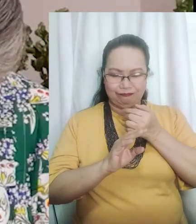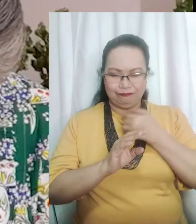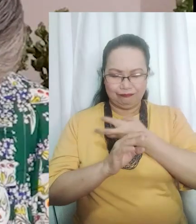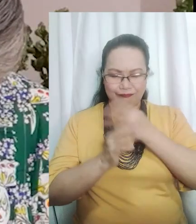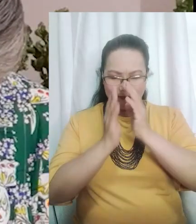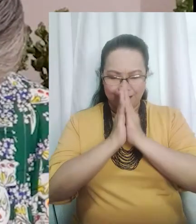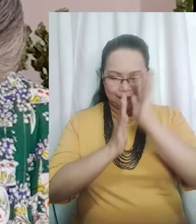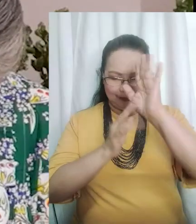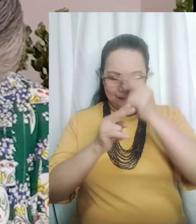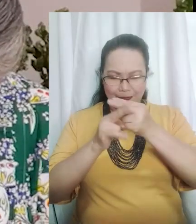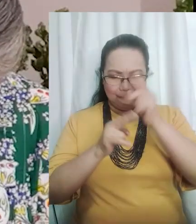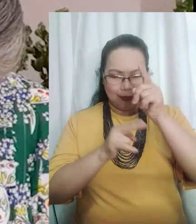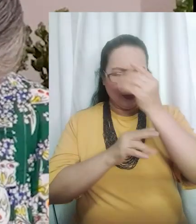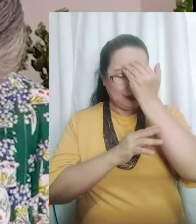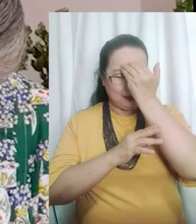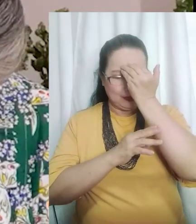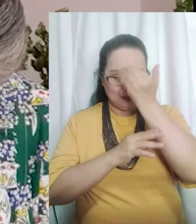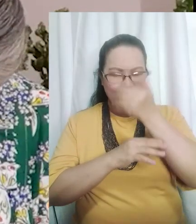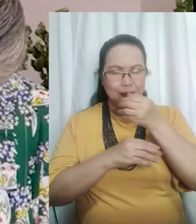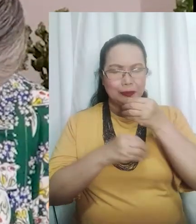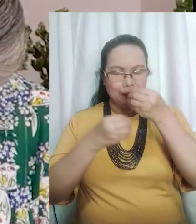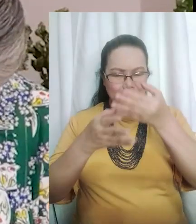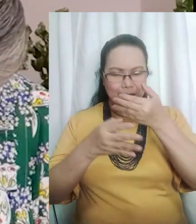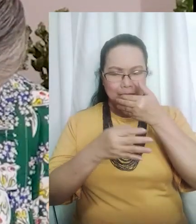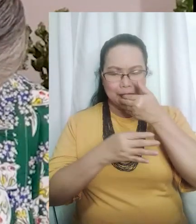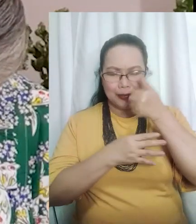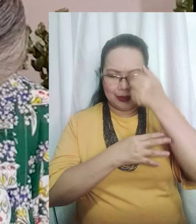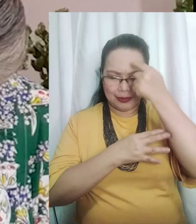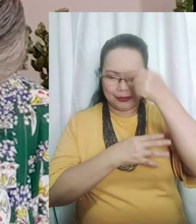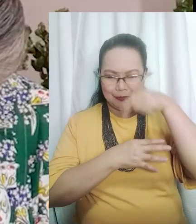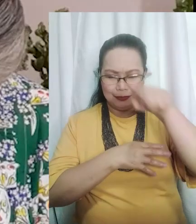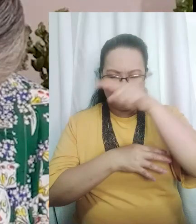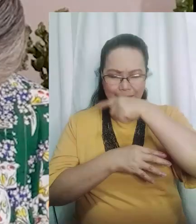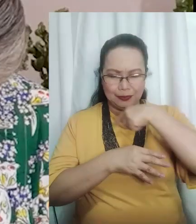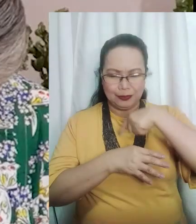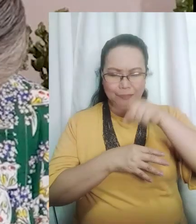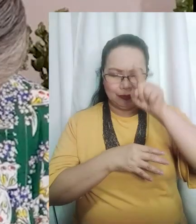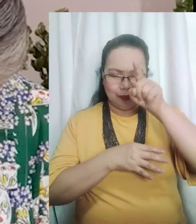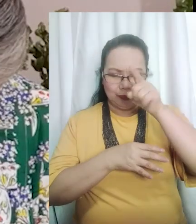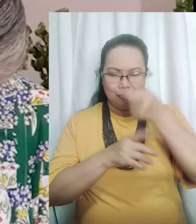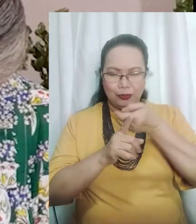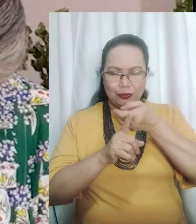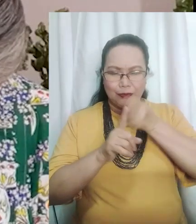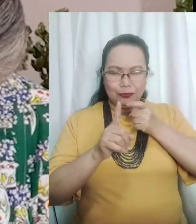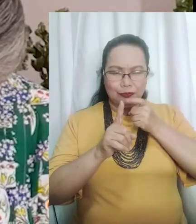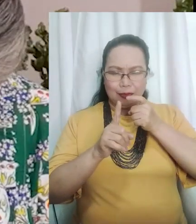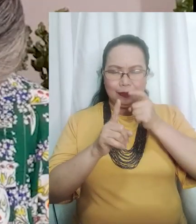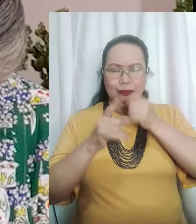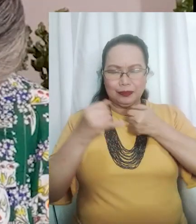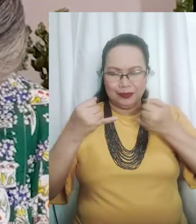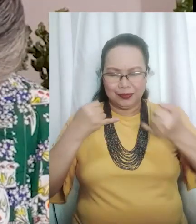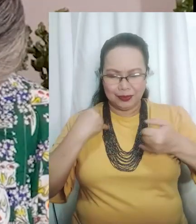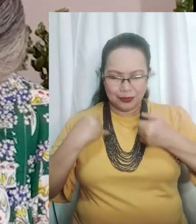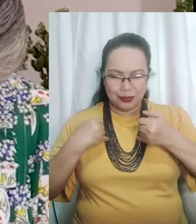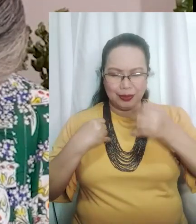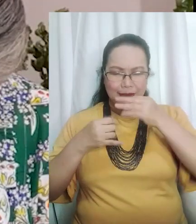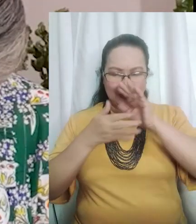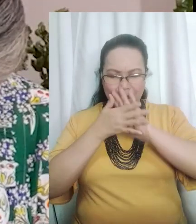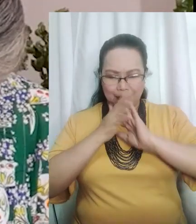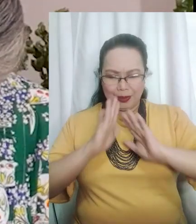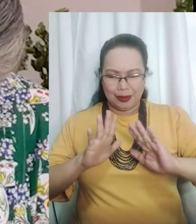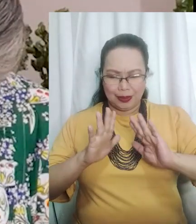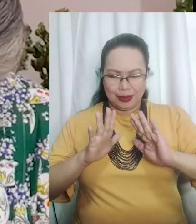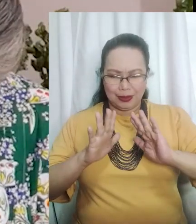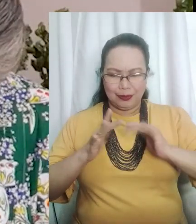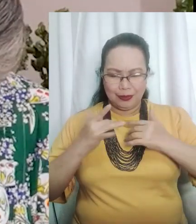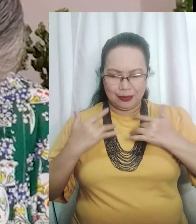name, you already know and provide what is best for us. You are our source of joy and peace. Our flesh and heart